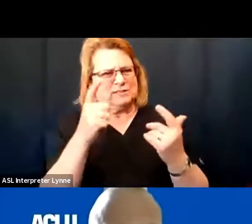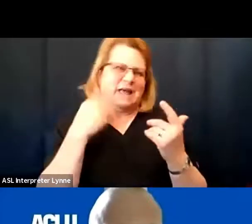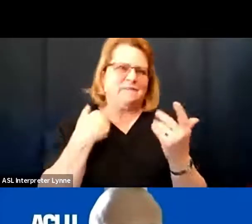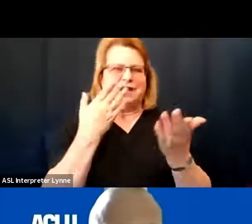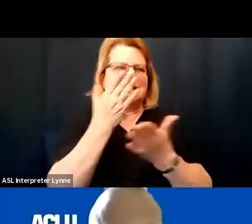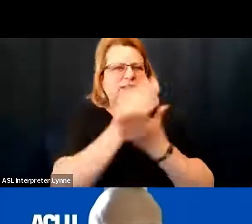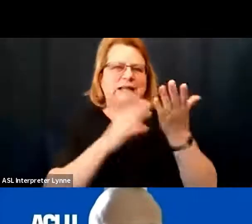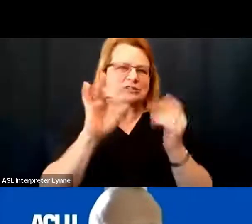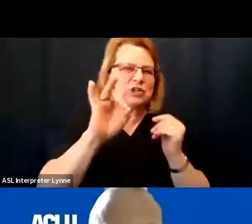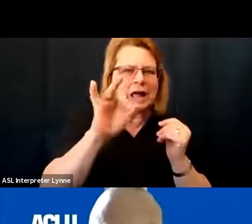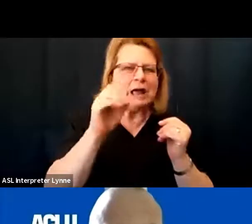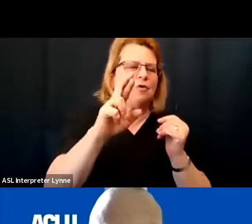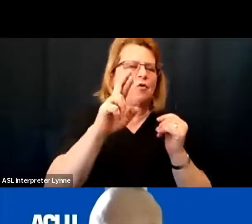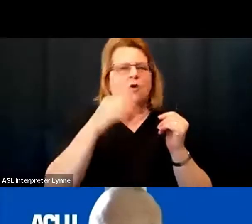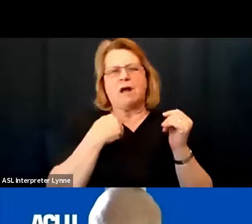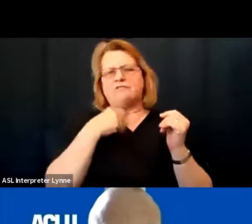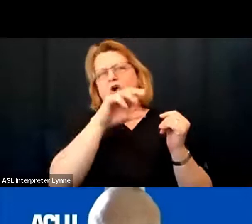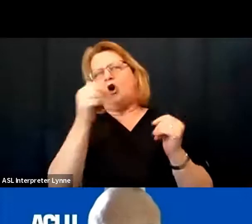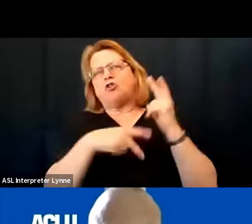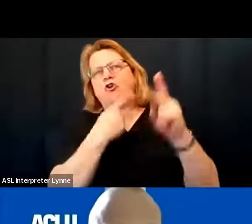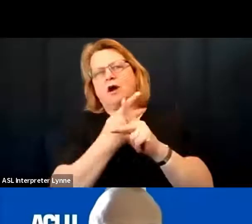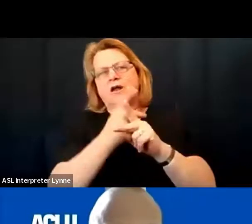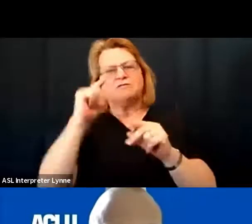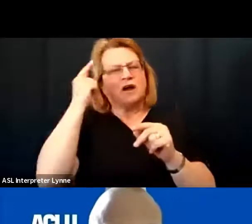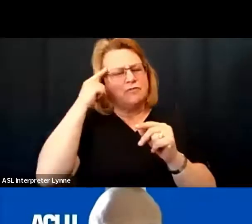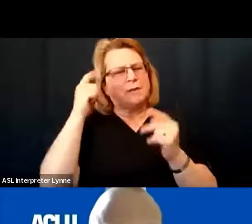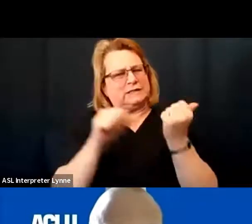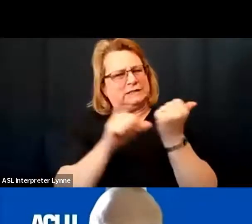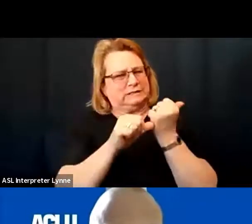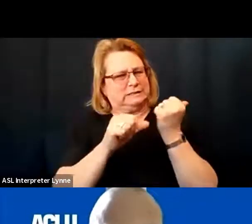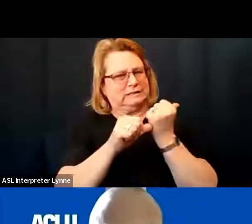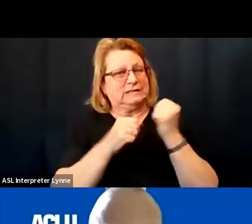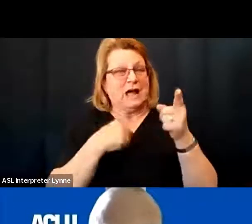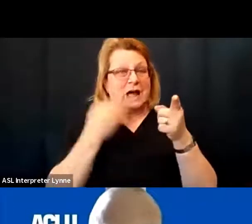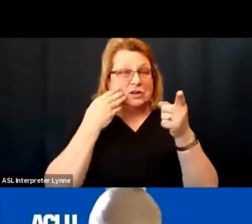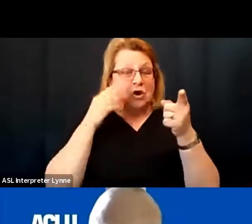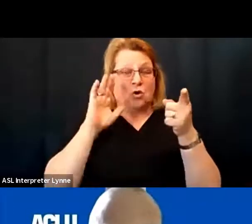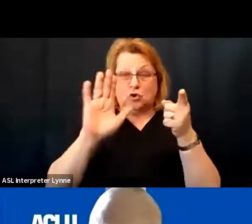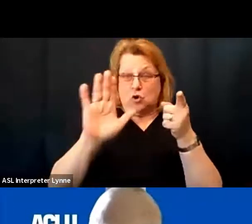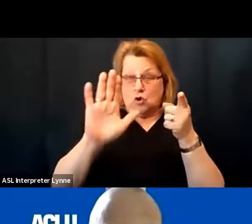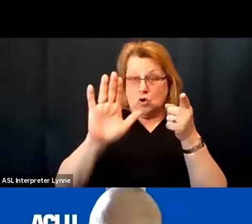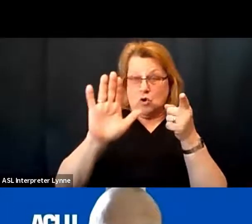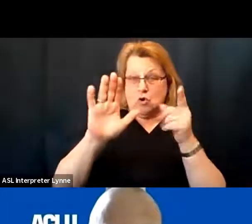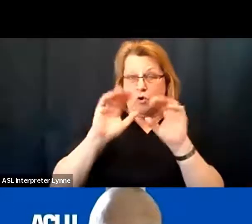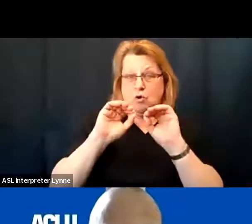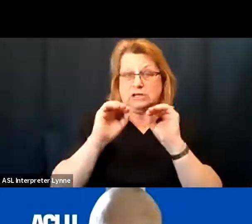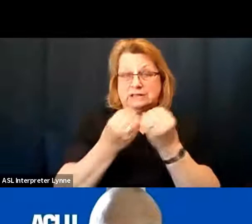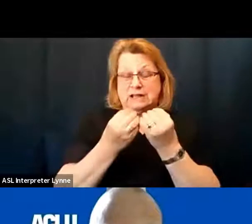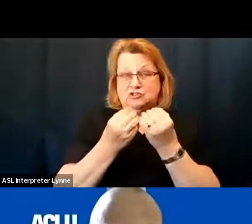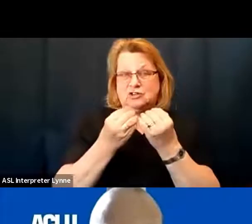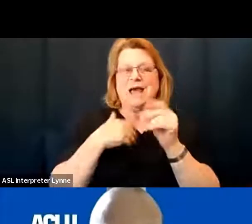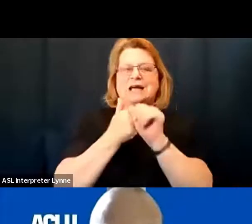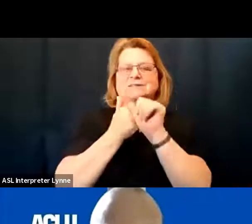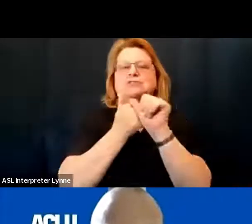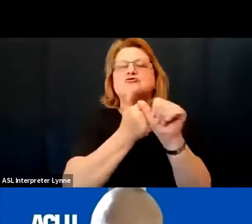have another form of governmental assistance. And so I know that your organization has been tracking the issue of source